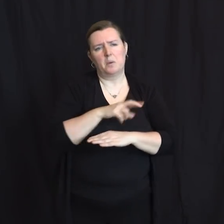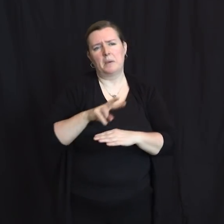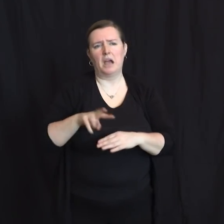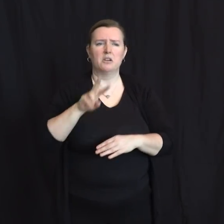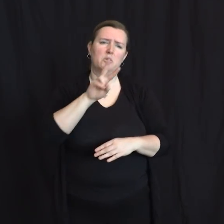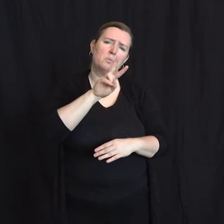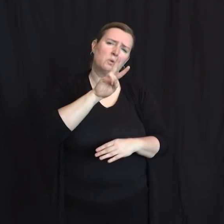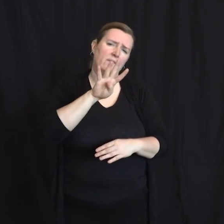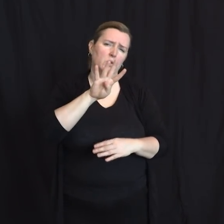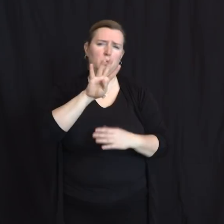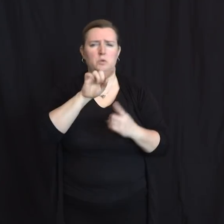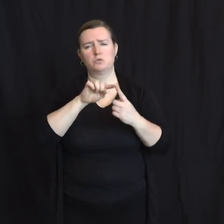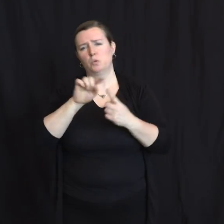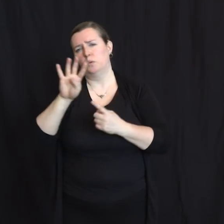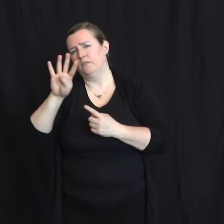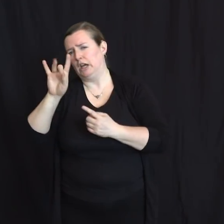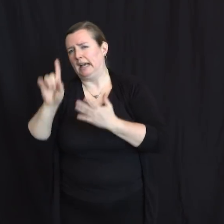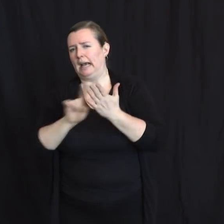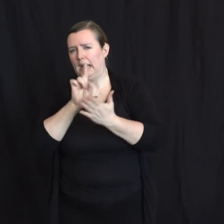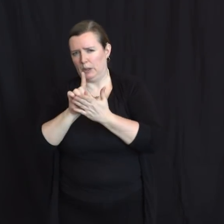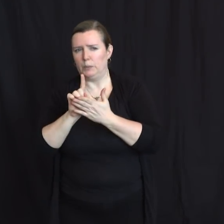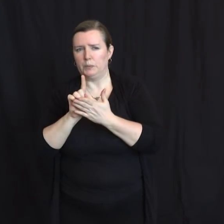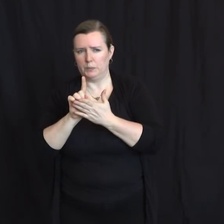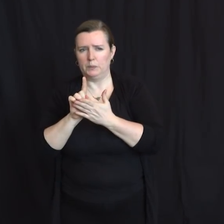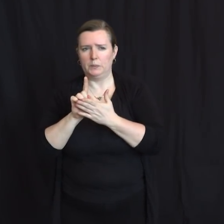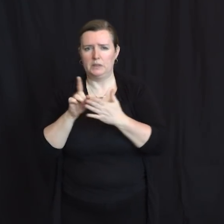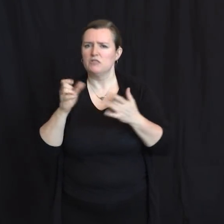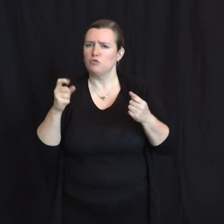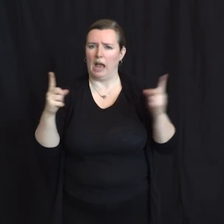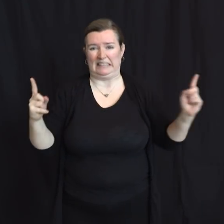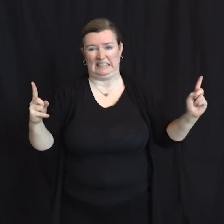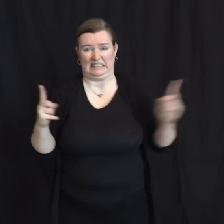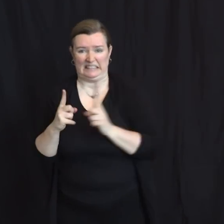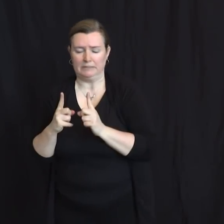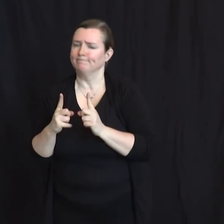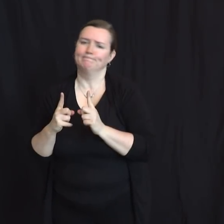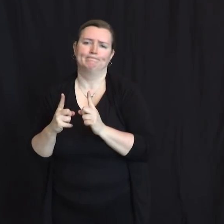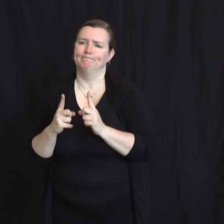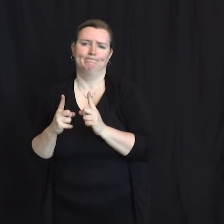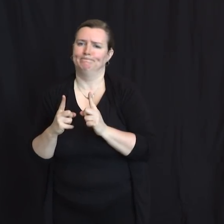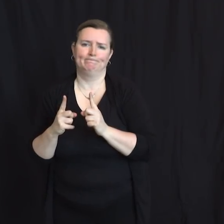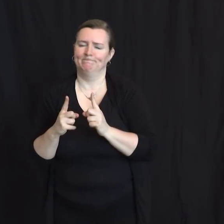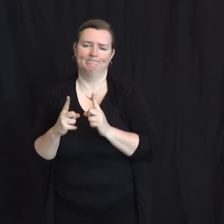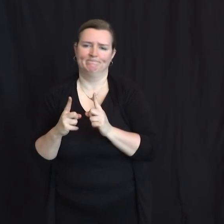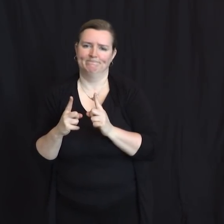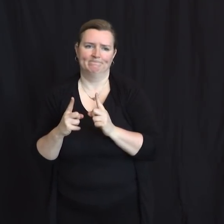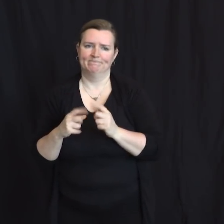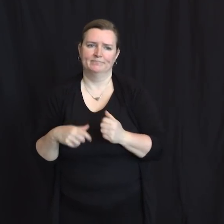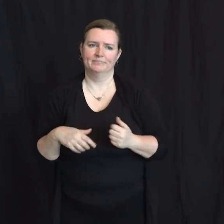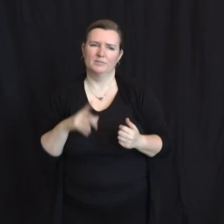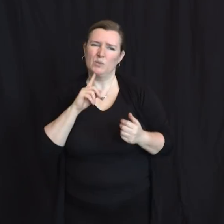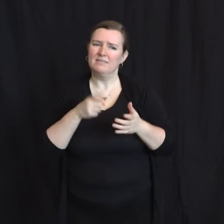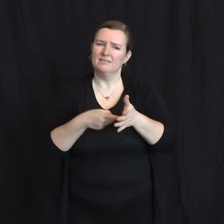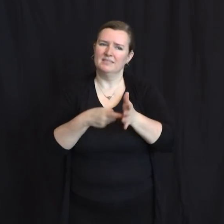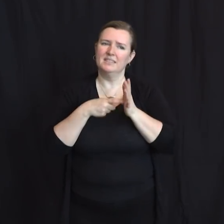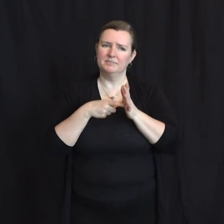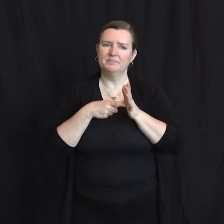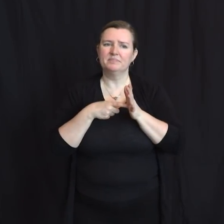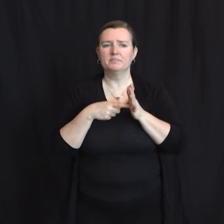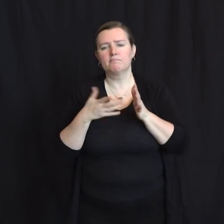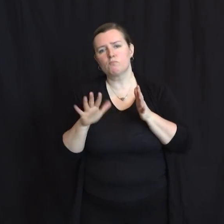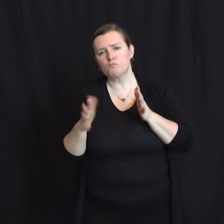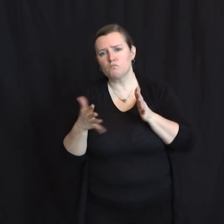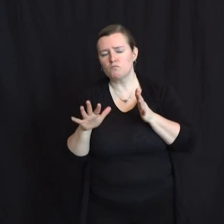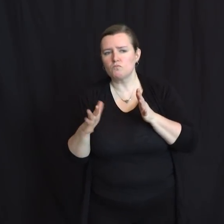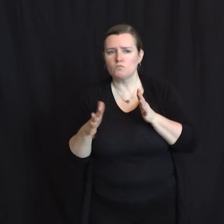do you see that potentially shrinking? Not a lot. It takes that long. Some of it is getting the saliva